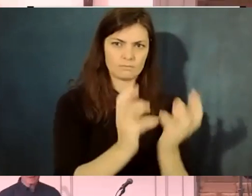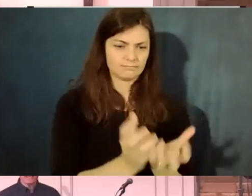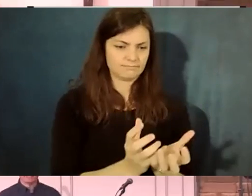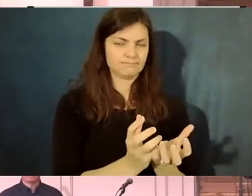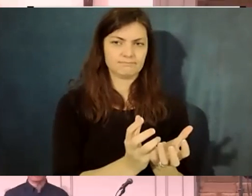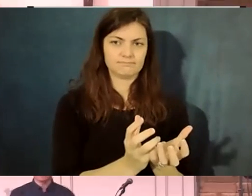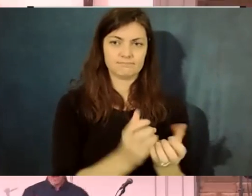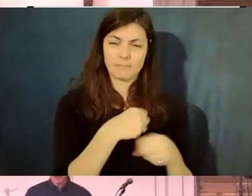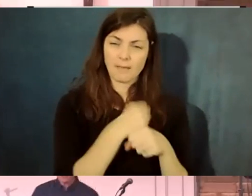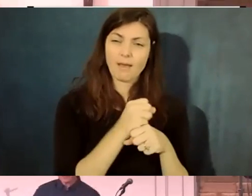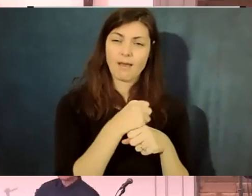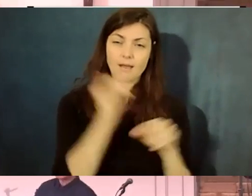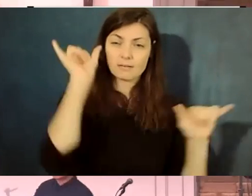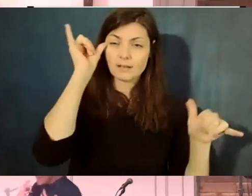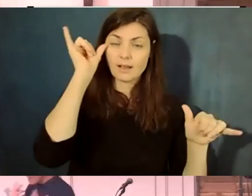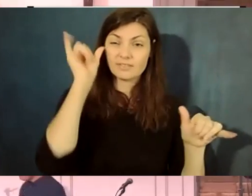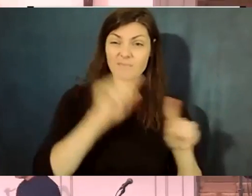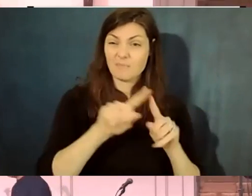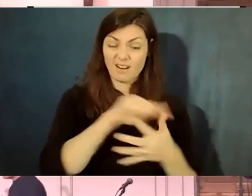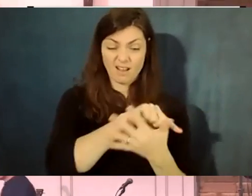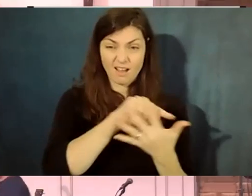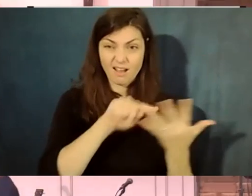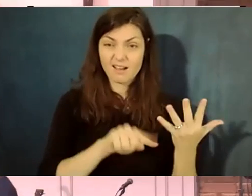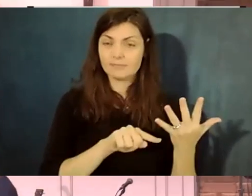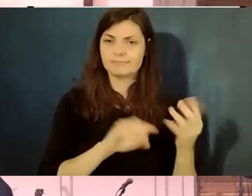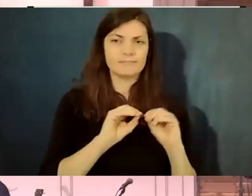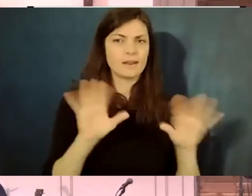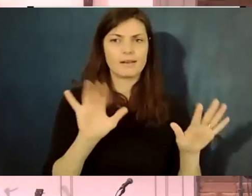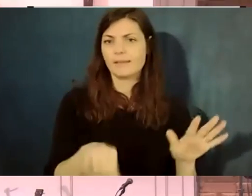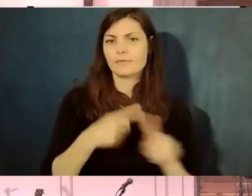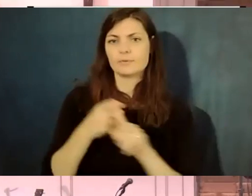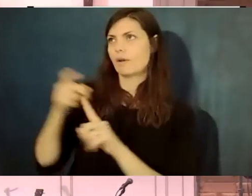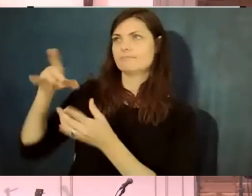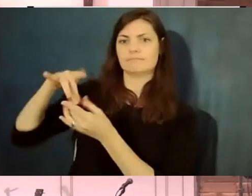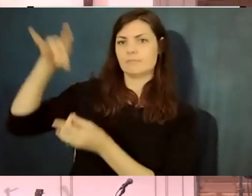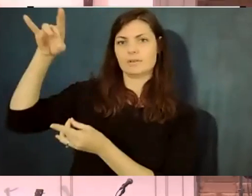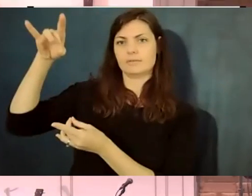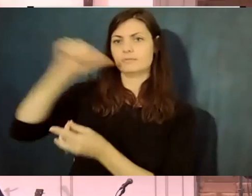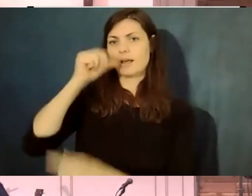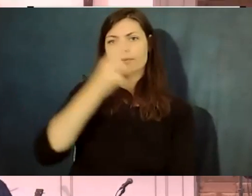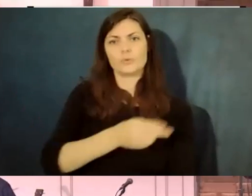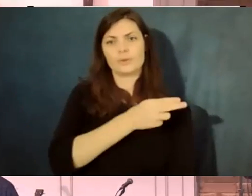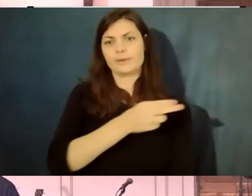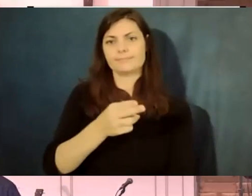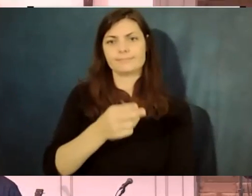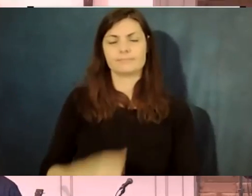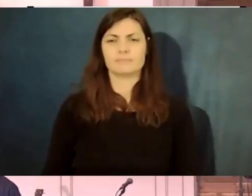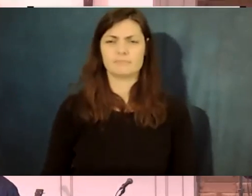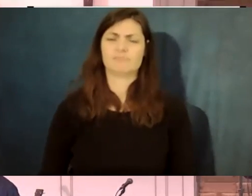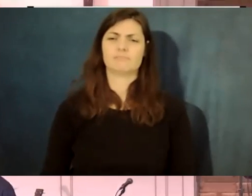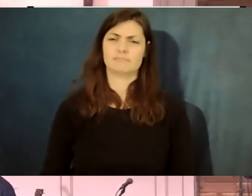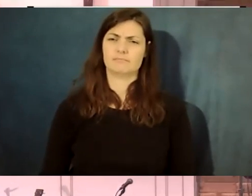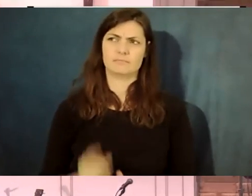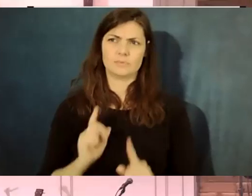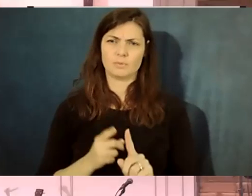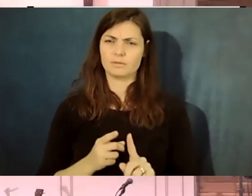of it, none of what he was doing, none of it was anointed by the Holy Spirit. And you say, well, why do you mention that?